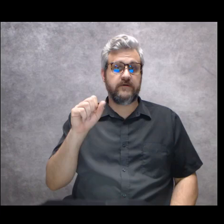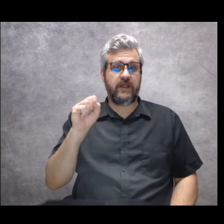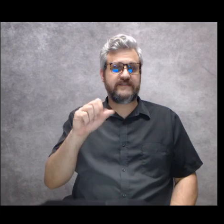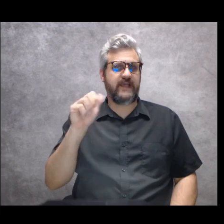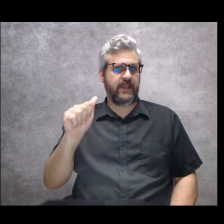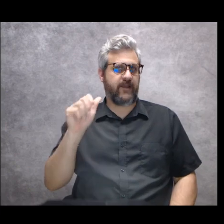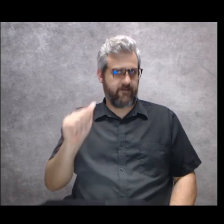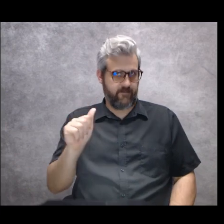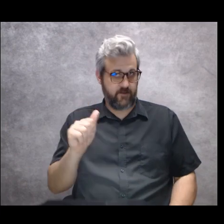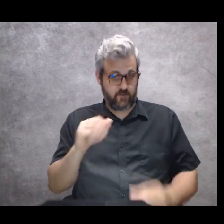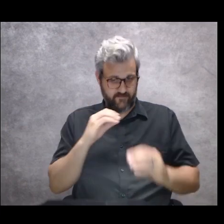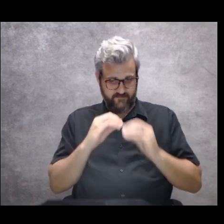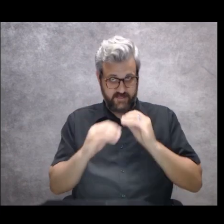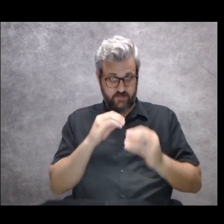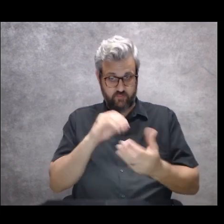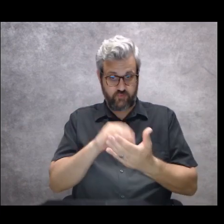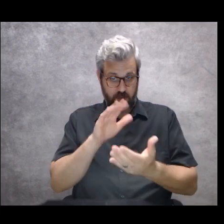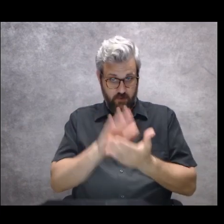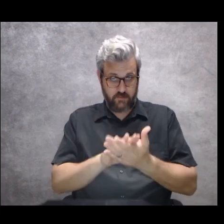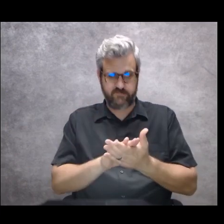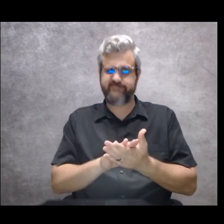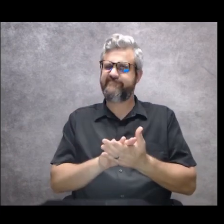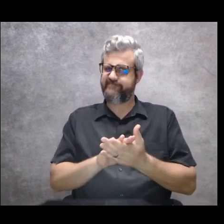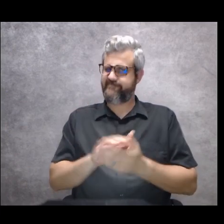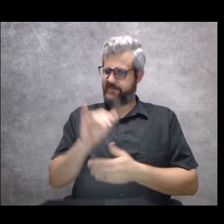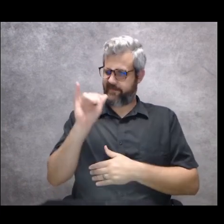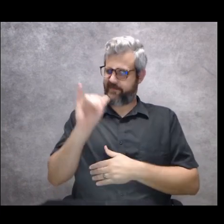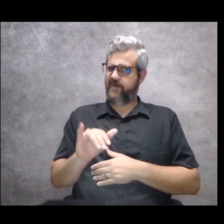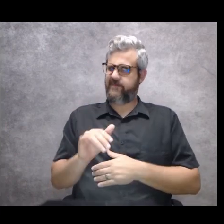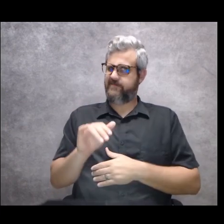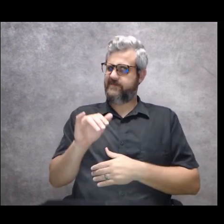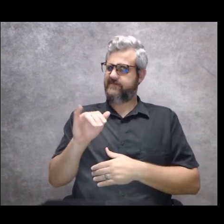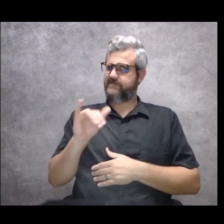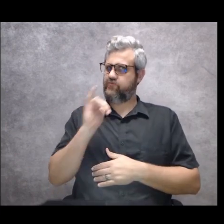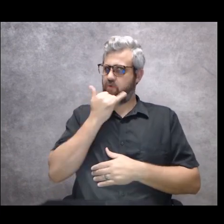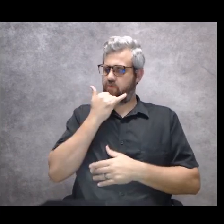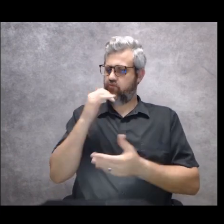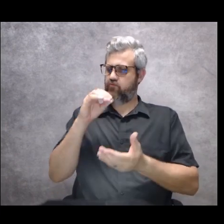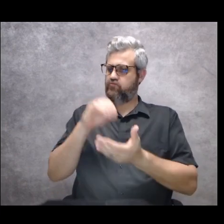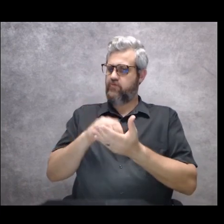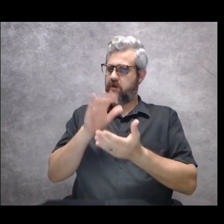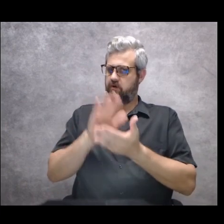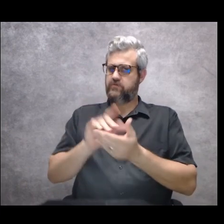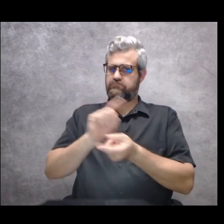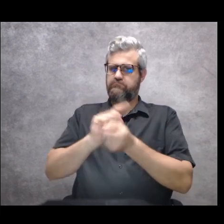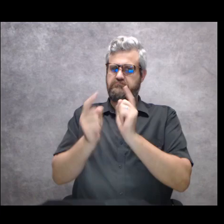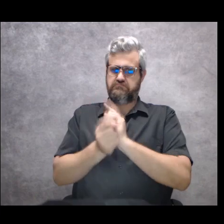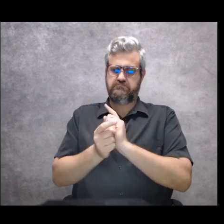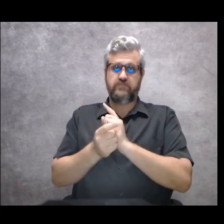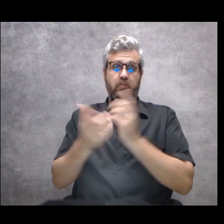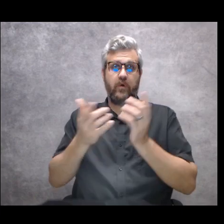records, the student's invalid record should be changed to Primary Talent Pool or PTP.